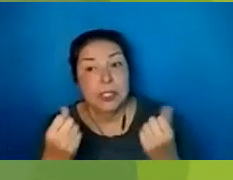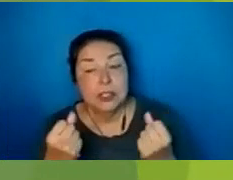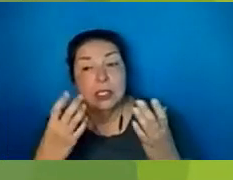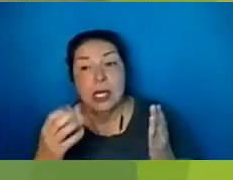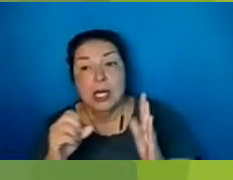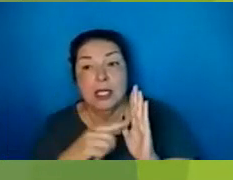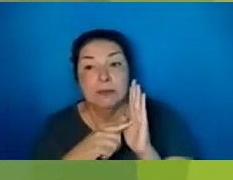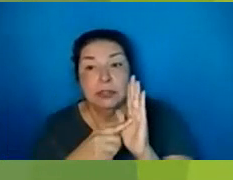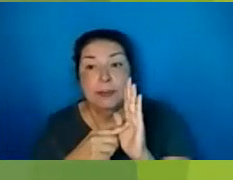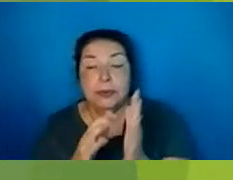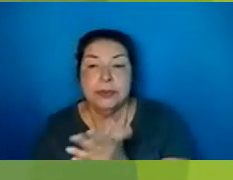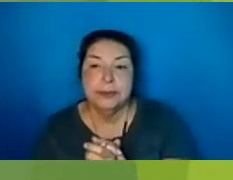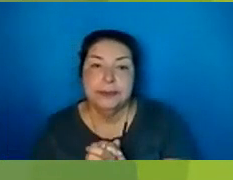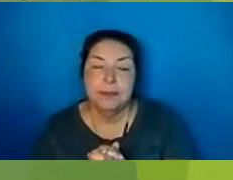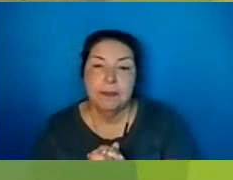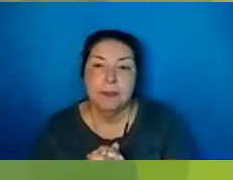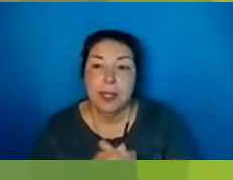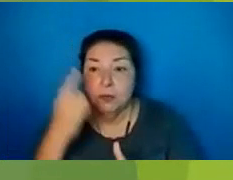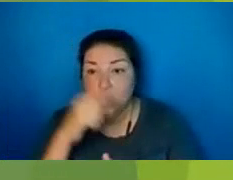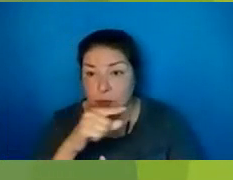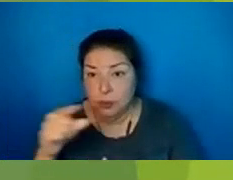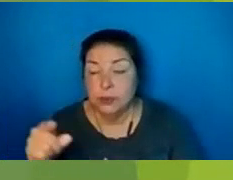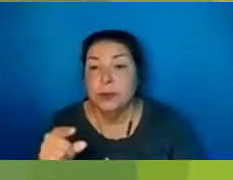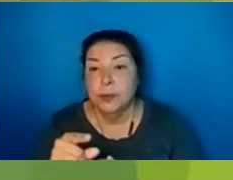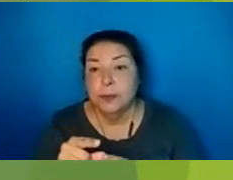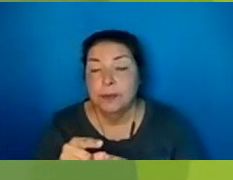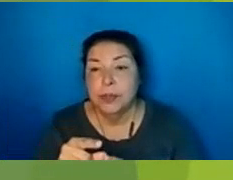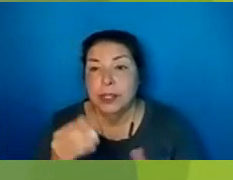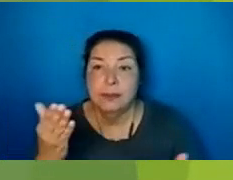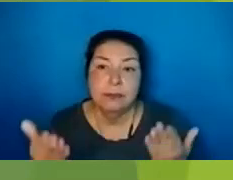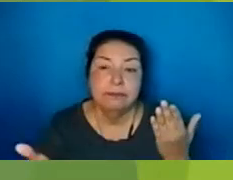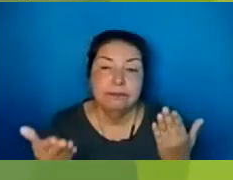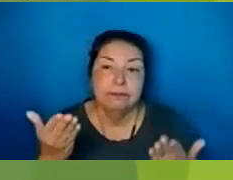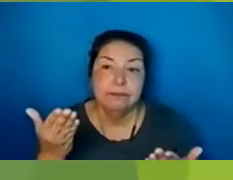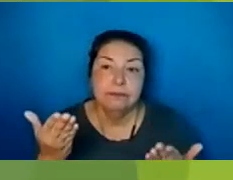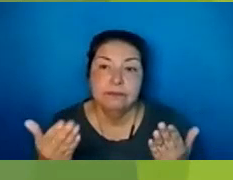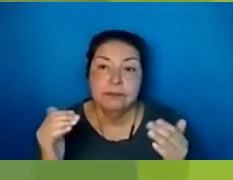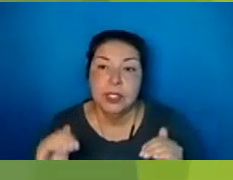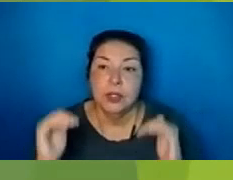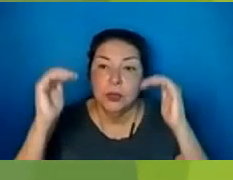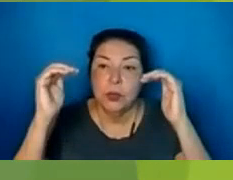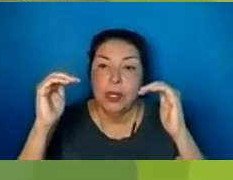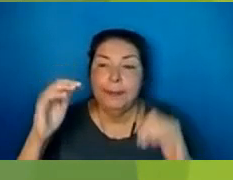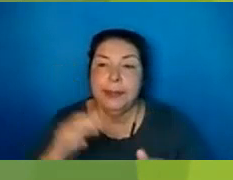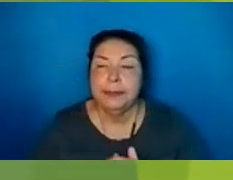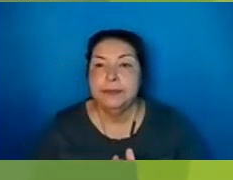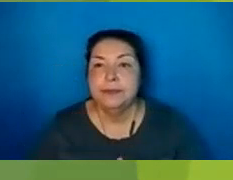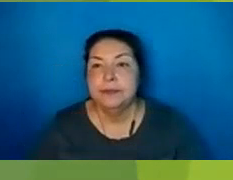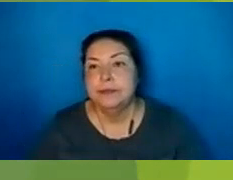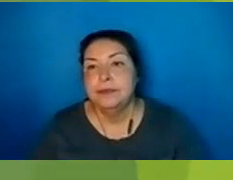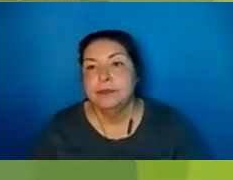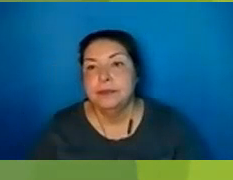here. For those of you that perhaps grew up in